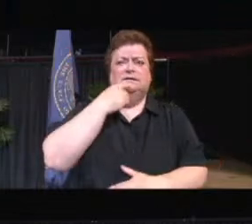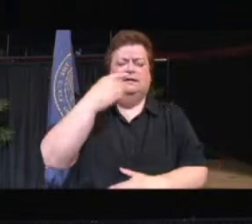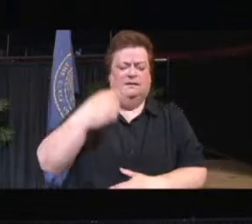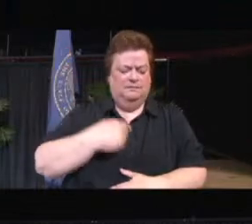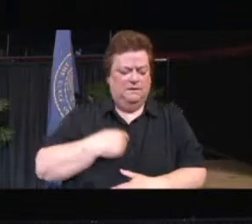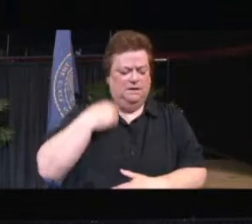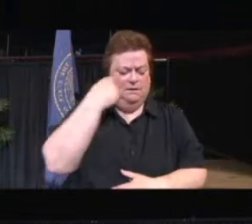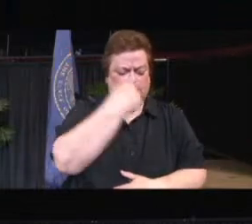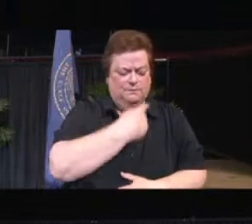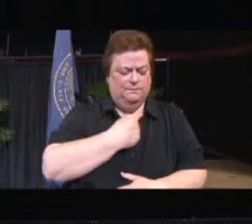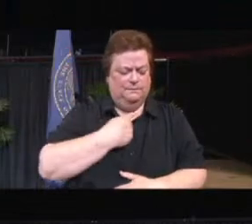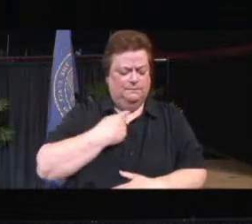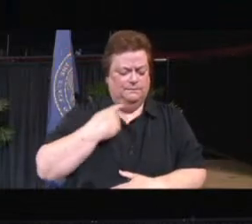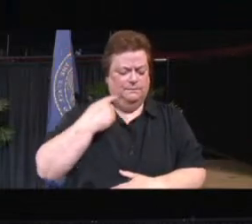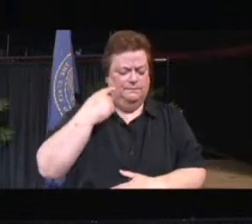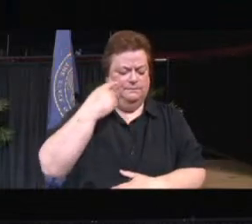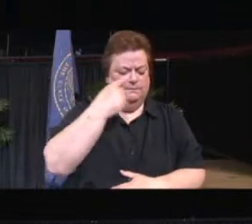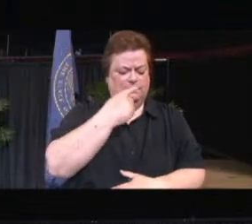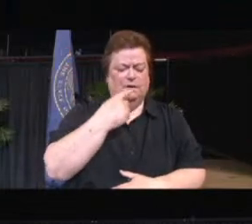Tell me